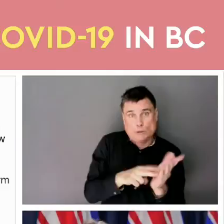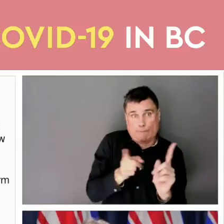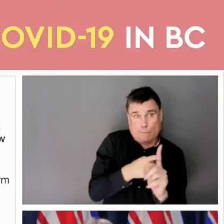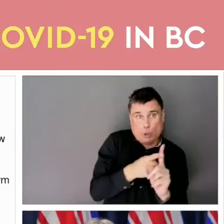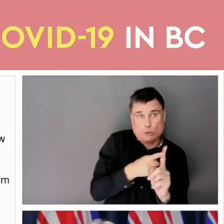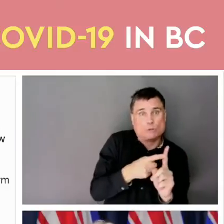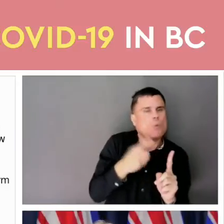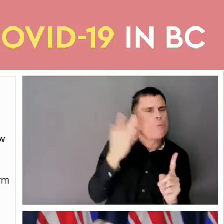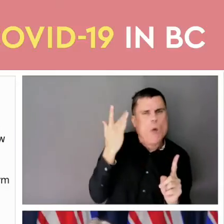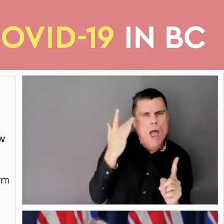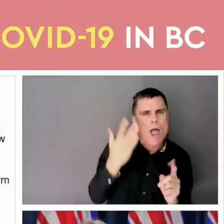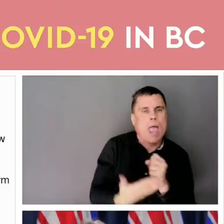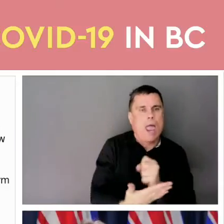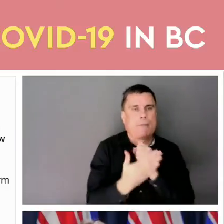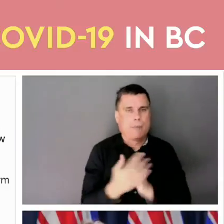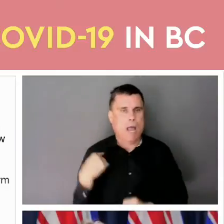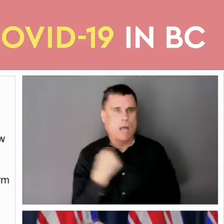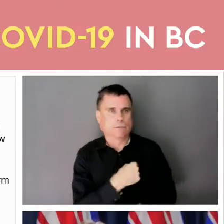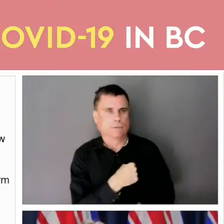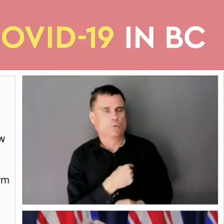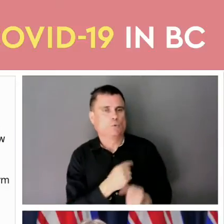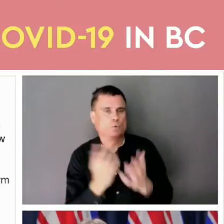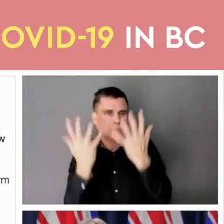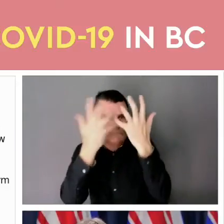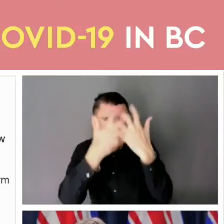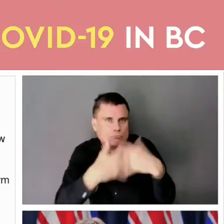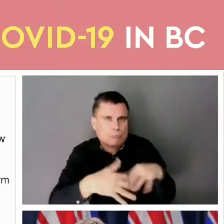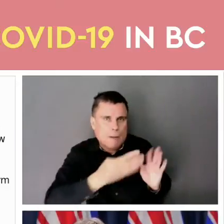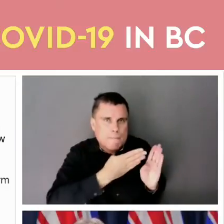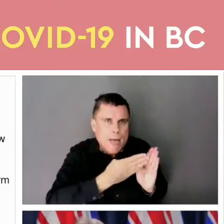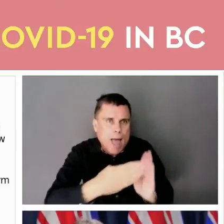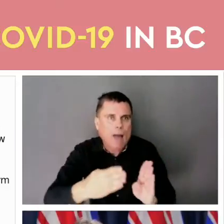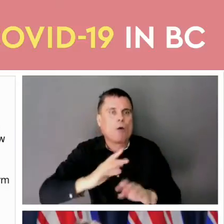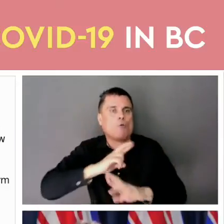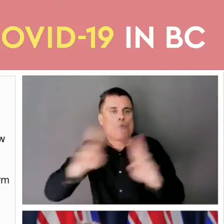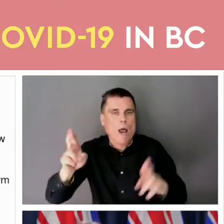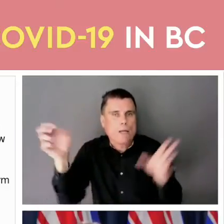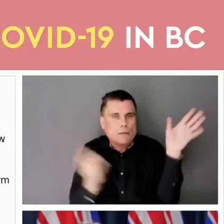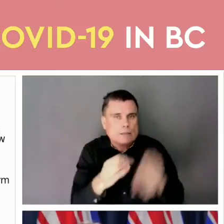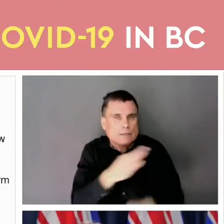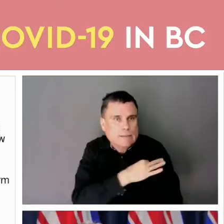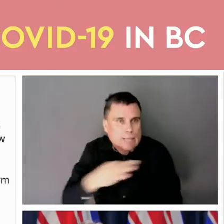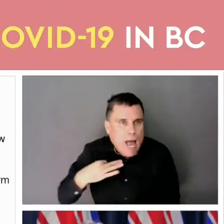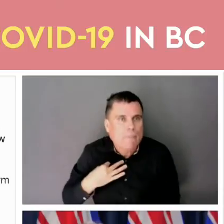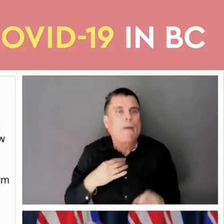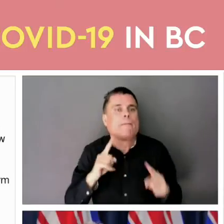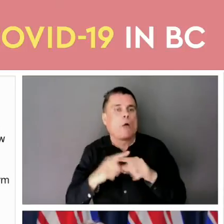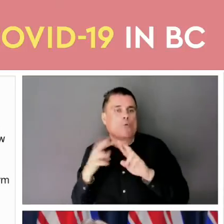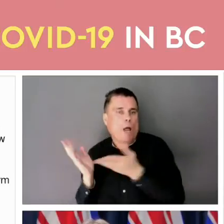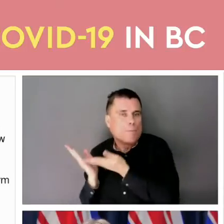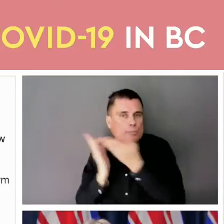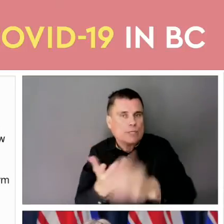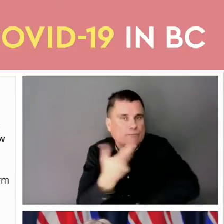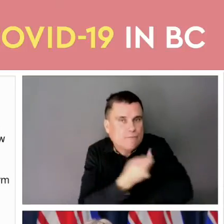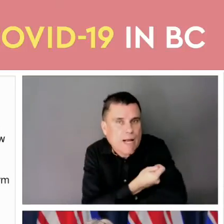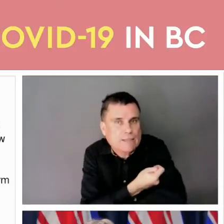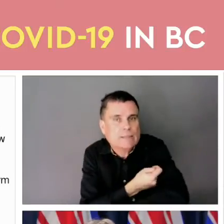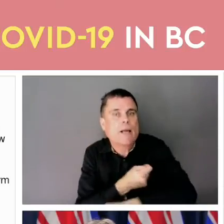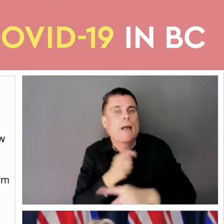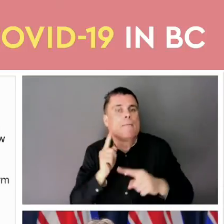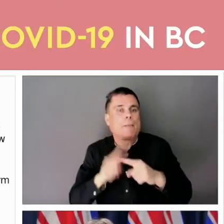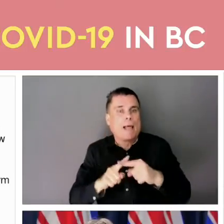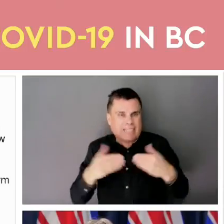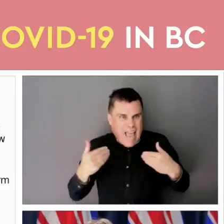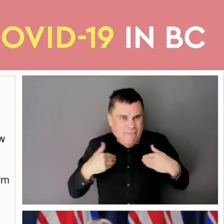human resources, supply chain for vaccine, and other supplies that are necessary. So generally, our